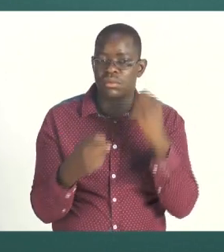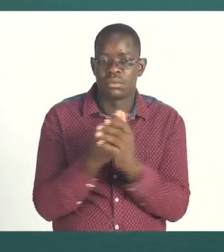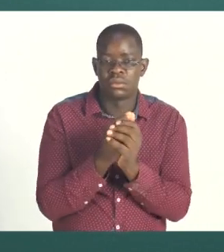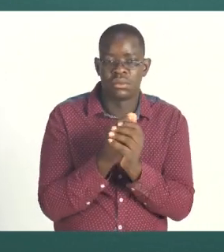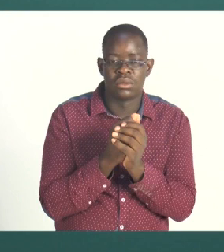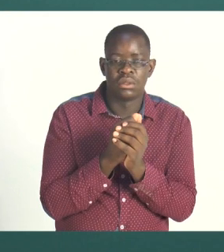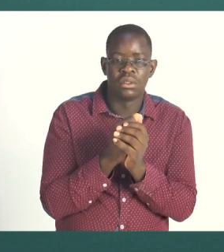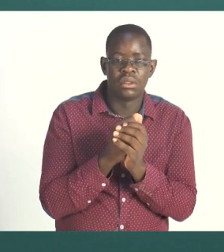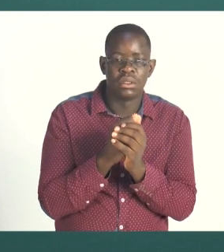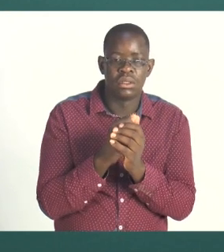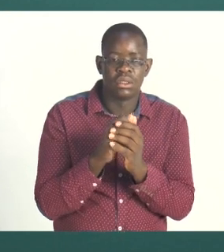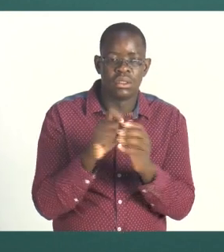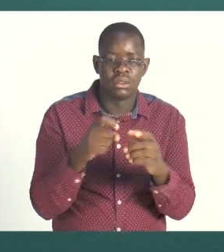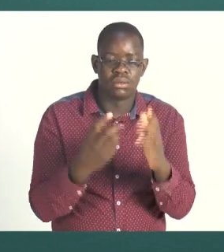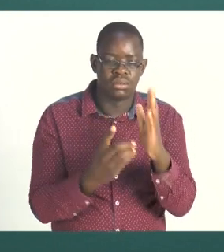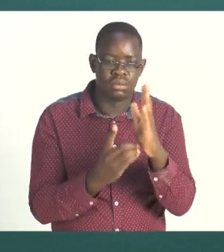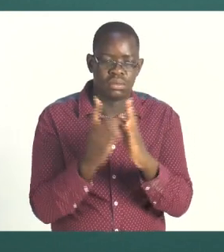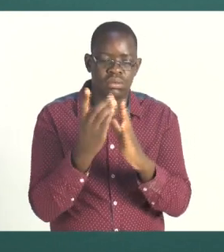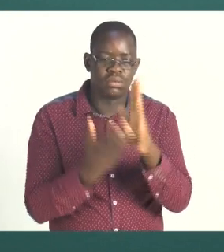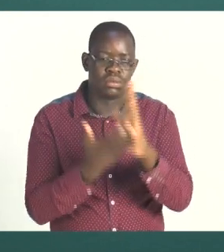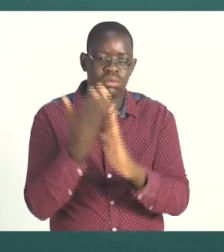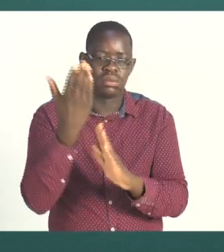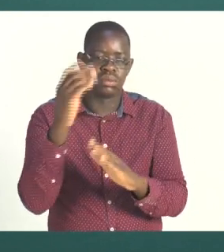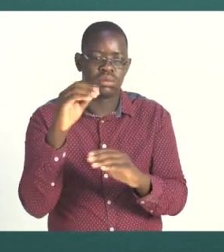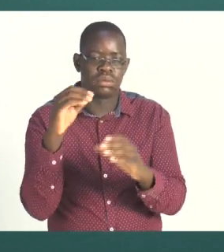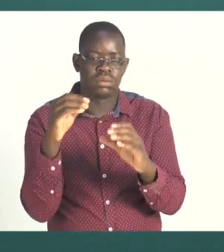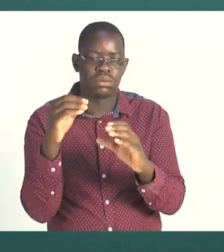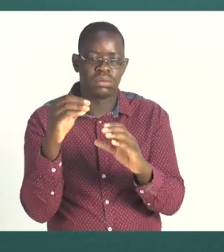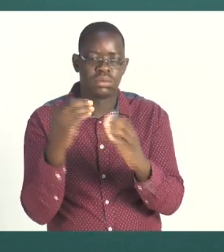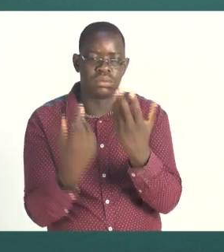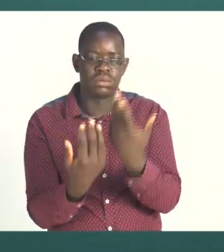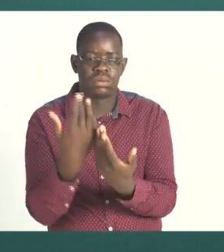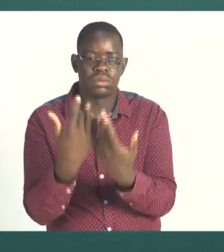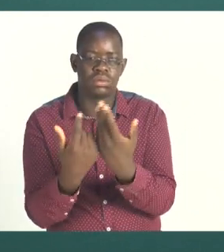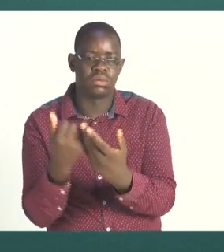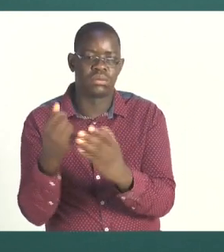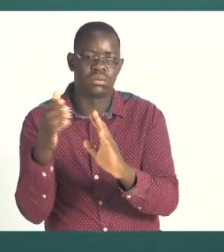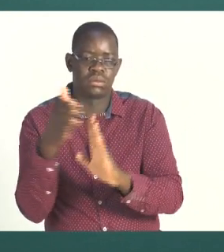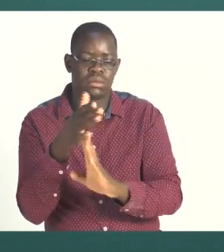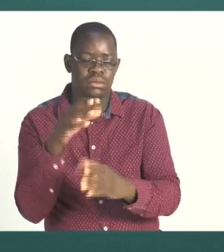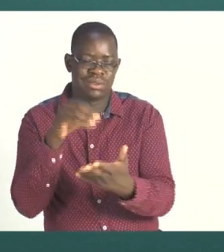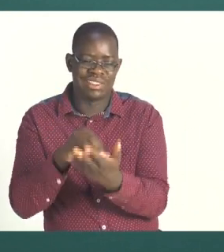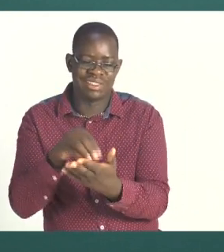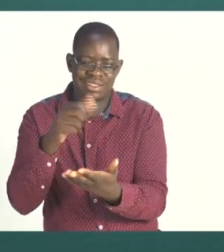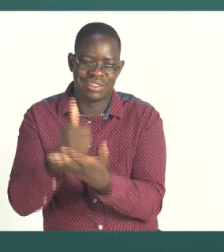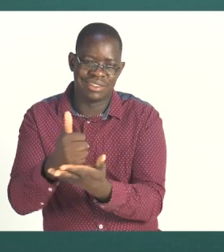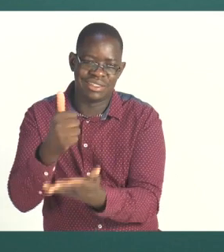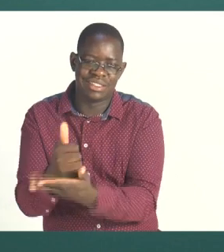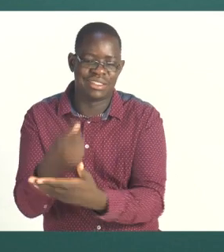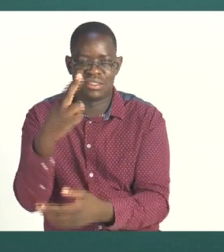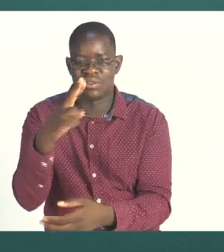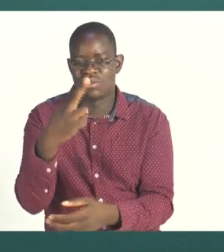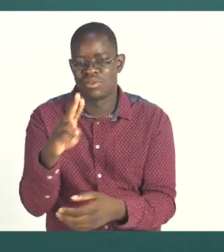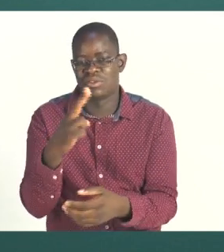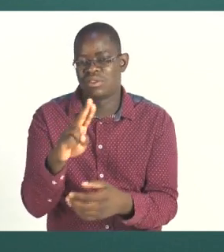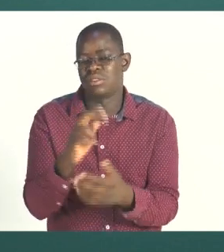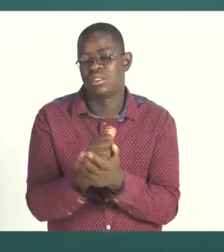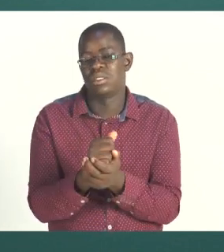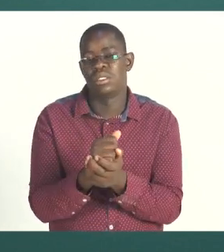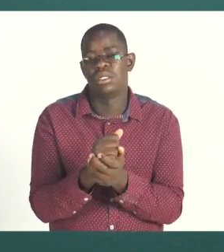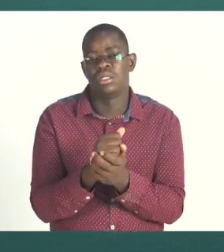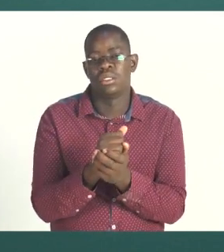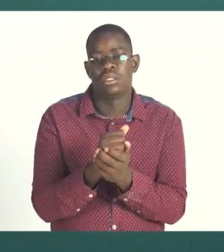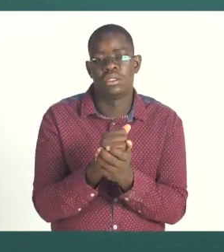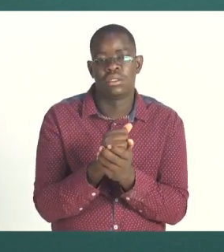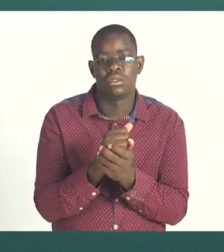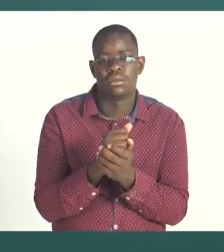Rotational grazing also increases the productivity of grass fields, because growth is not stumped, you see, and there is no overgrazing of the